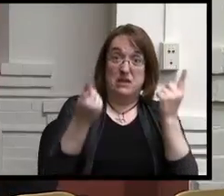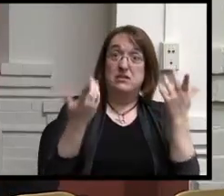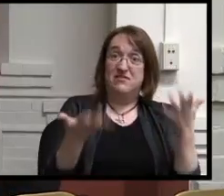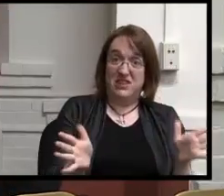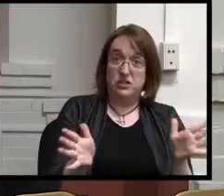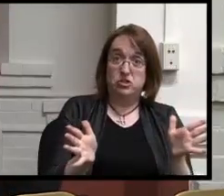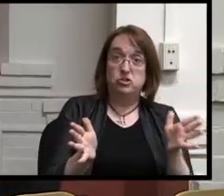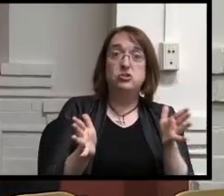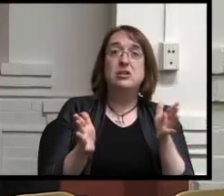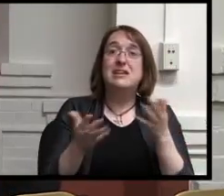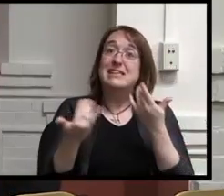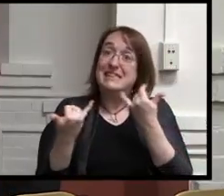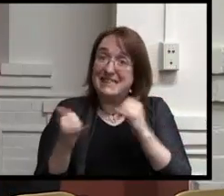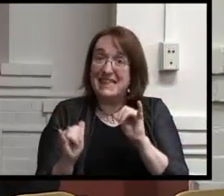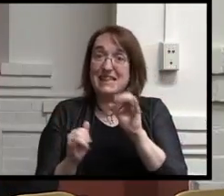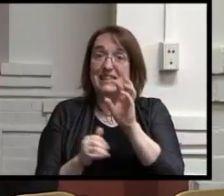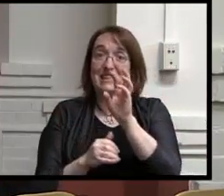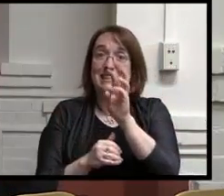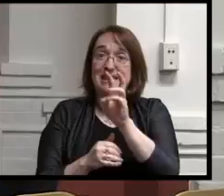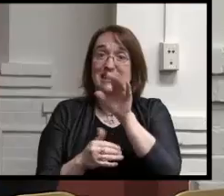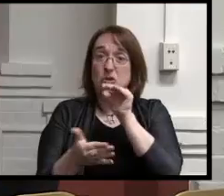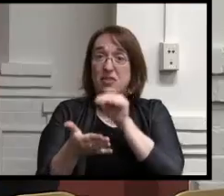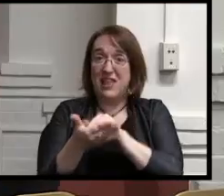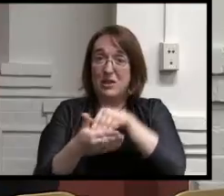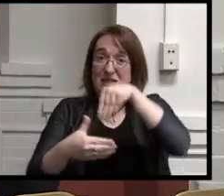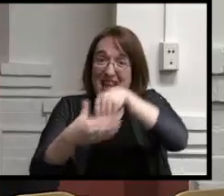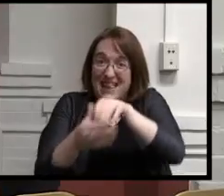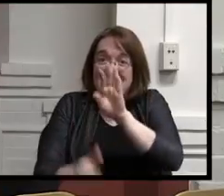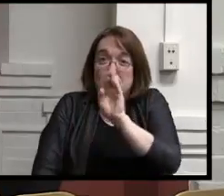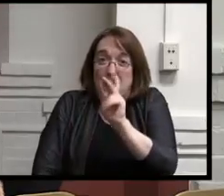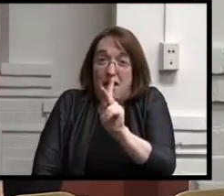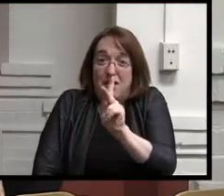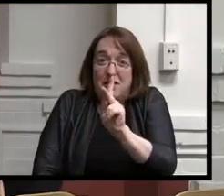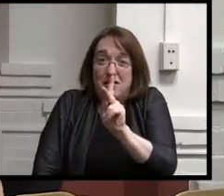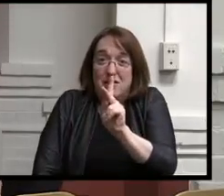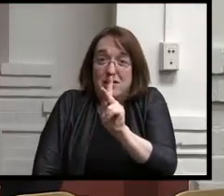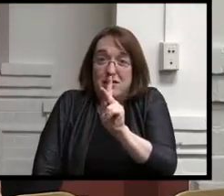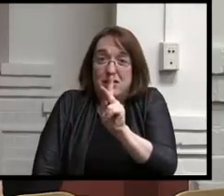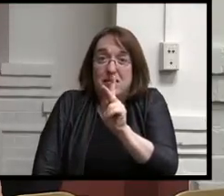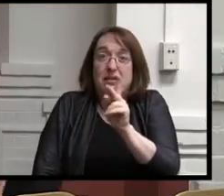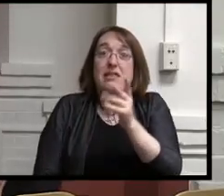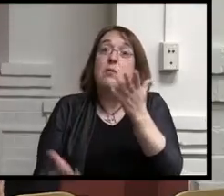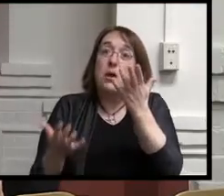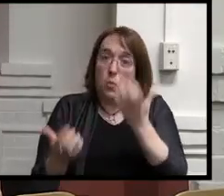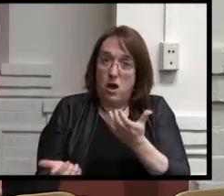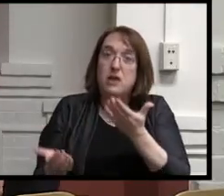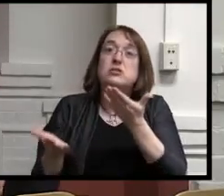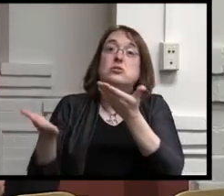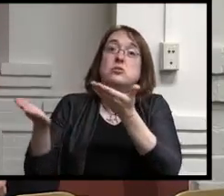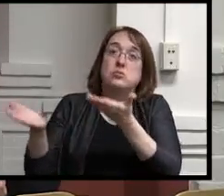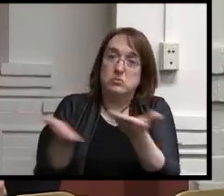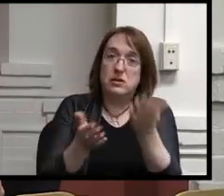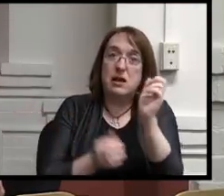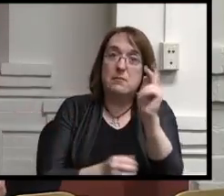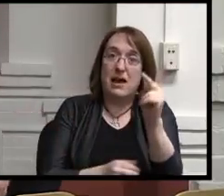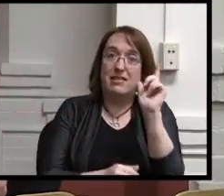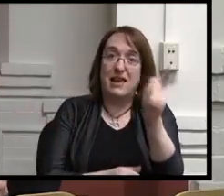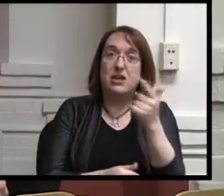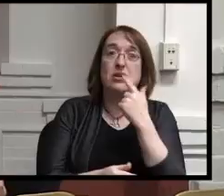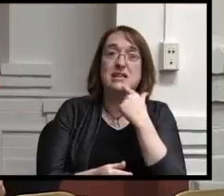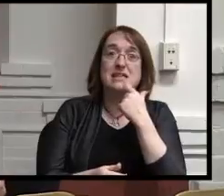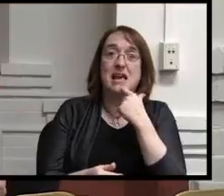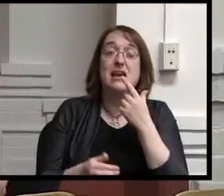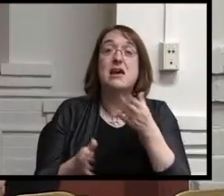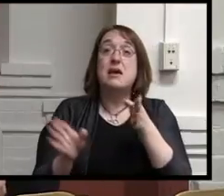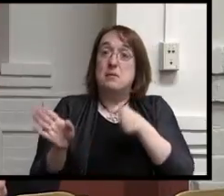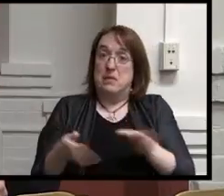for tonight, we have $600,000 in the bank that we want to come back to you again and say, guess what? Our planning